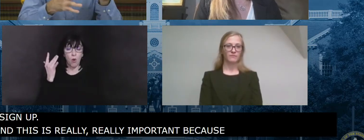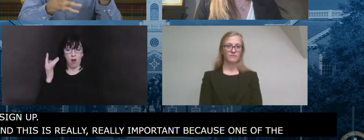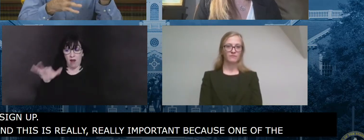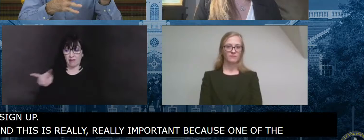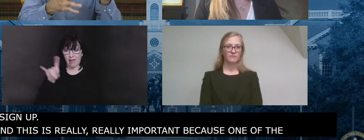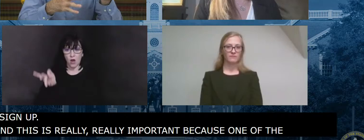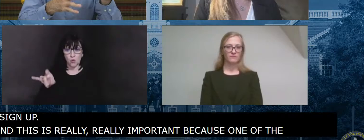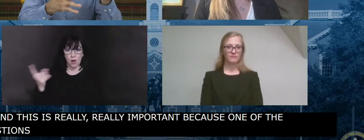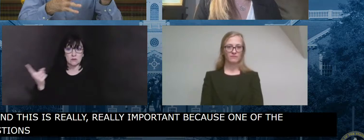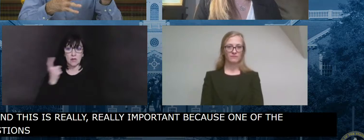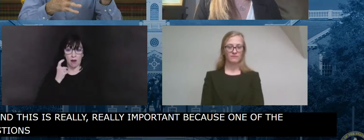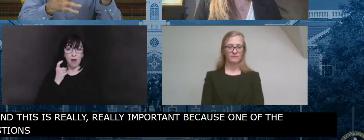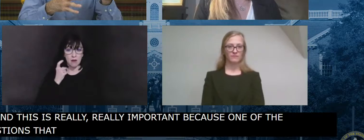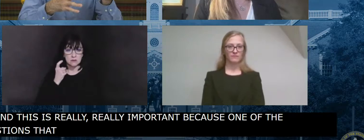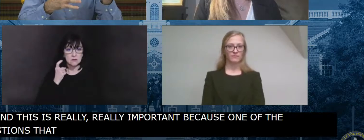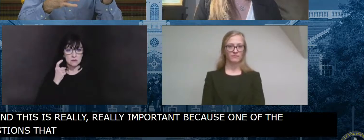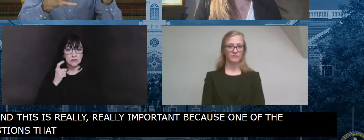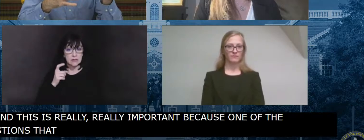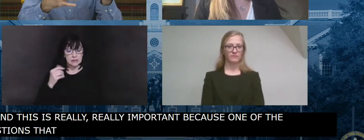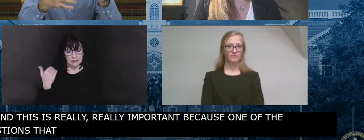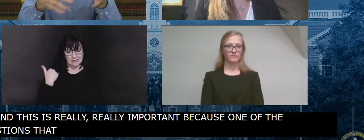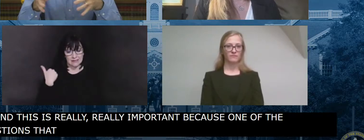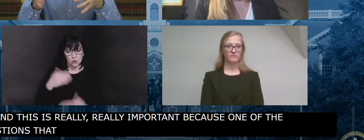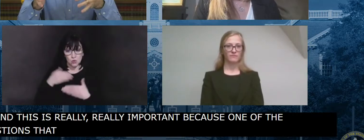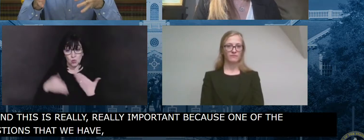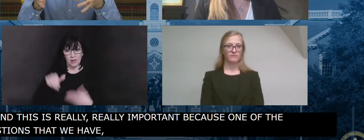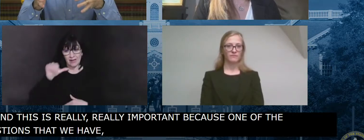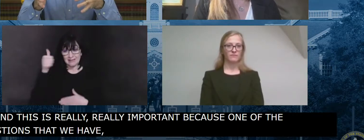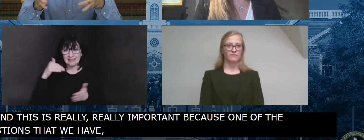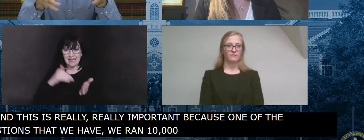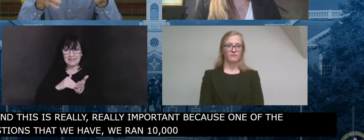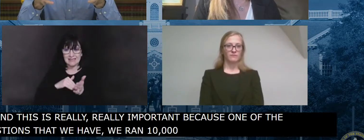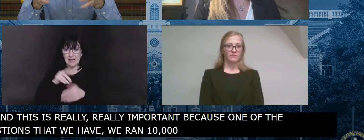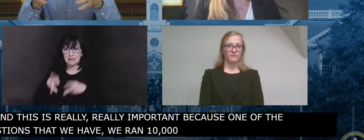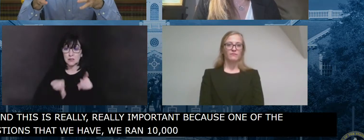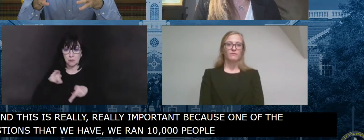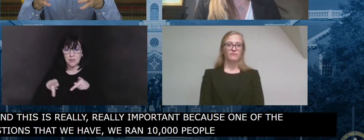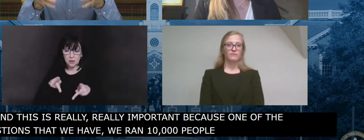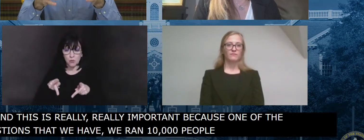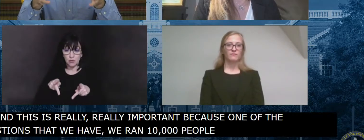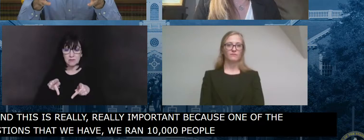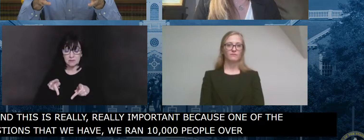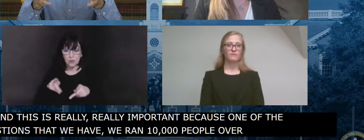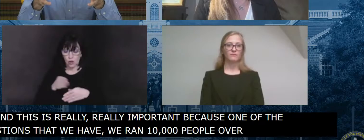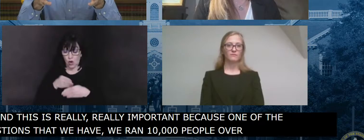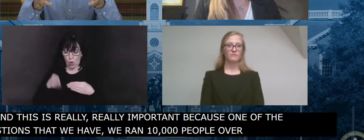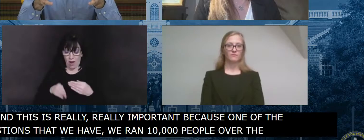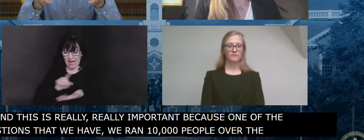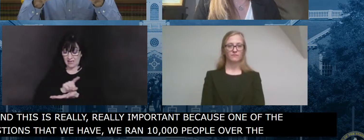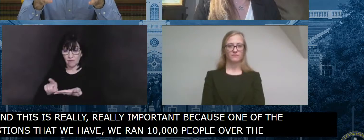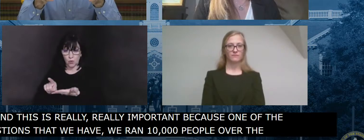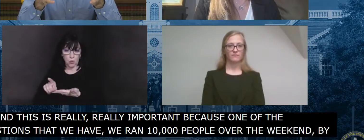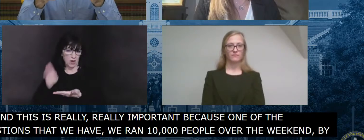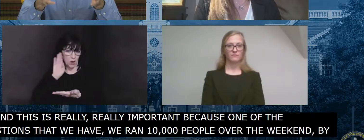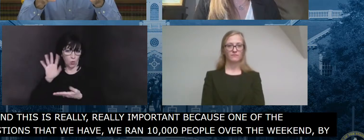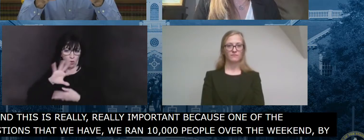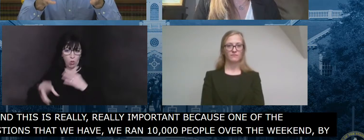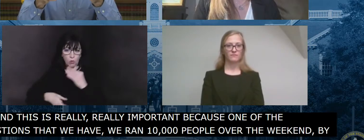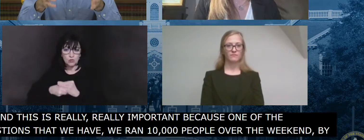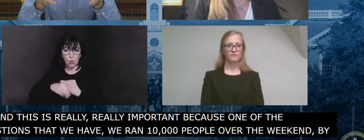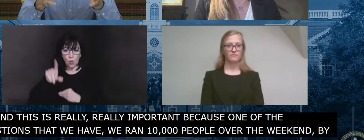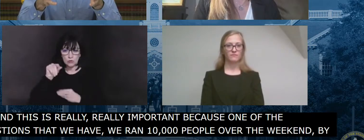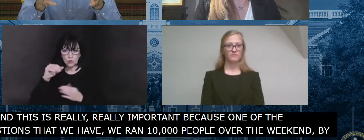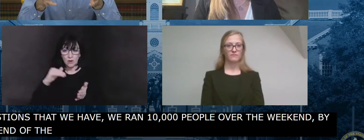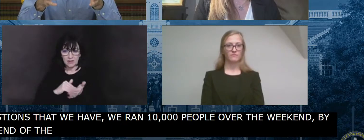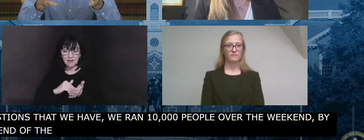ran 10,000 people through over the weekend. By the end of the week, maybe 20,000 total. The question is, can you keep